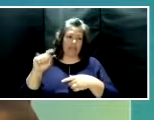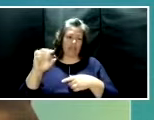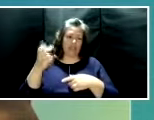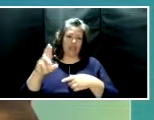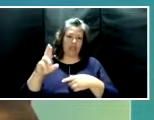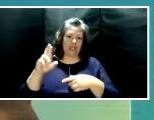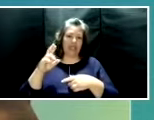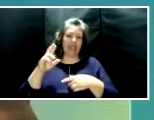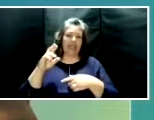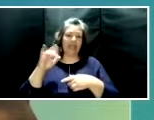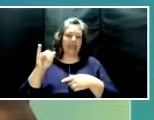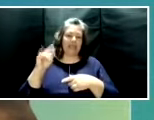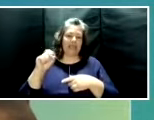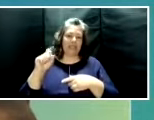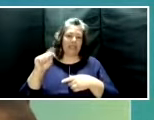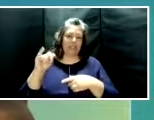www.satcherinstitute.org. So that is